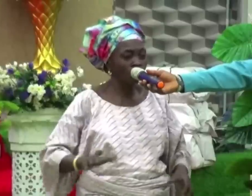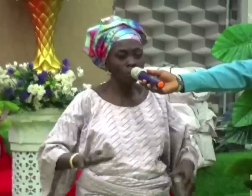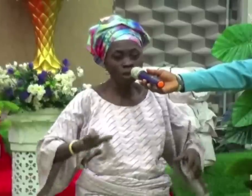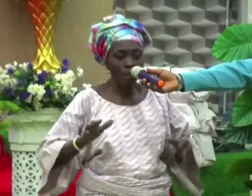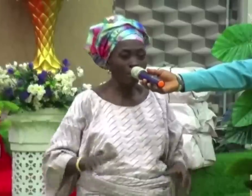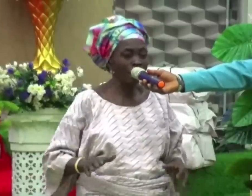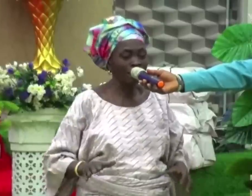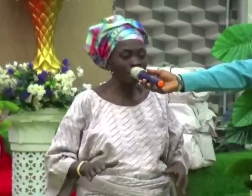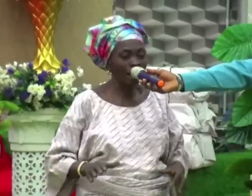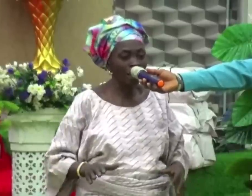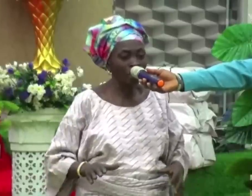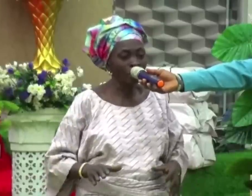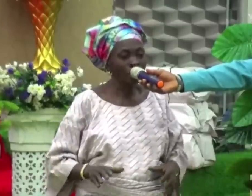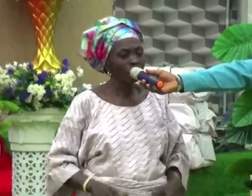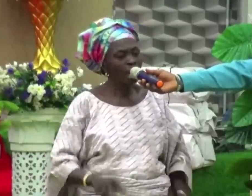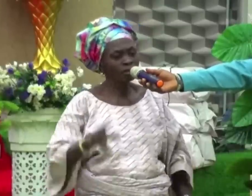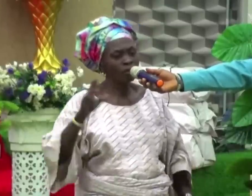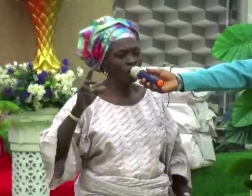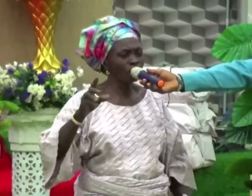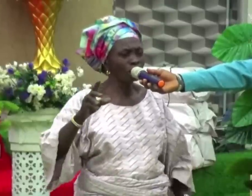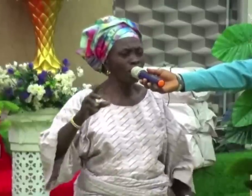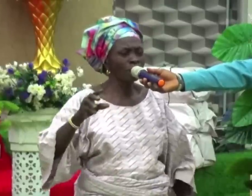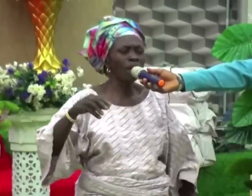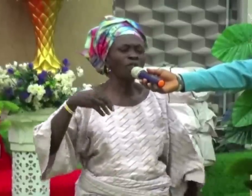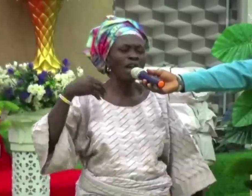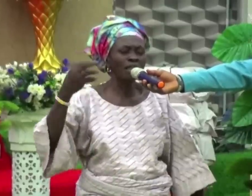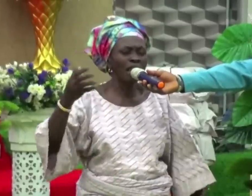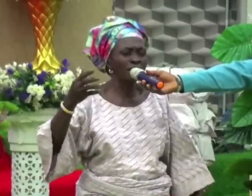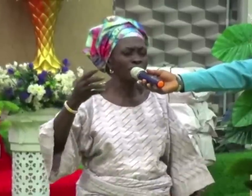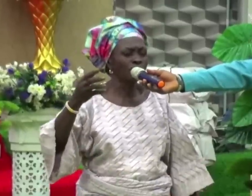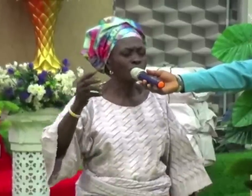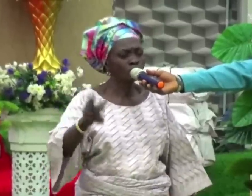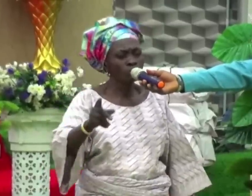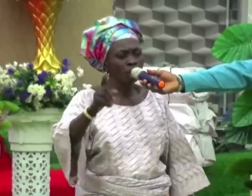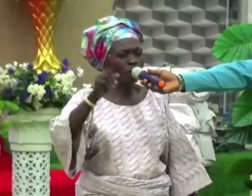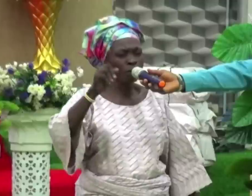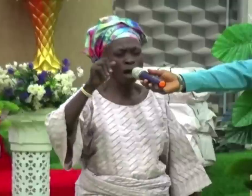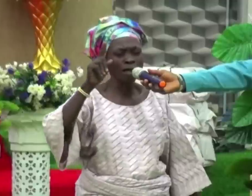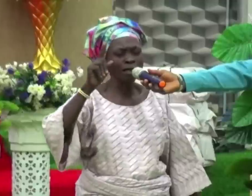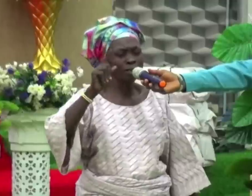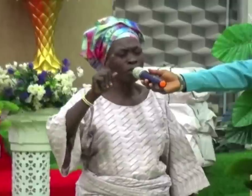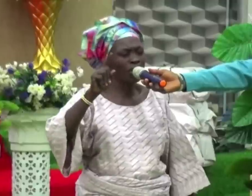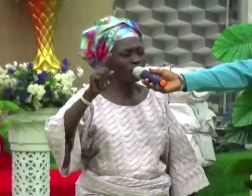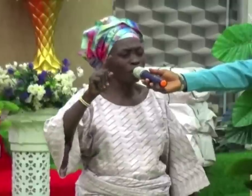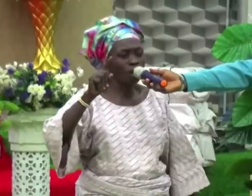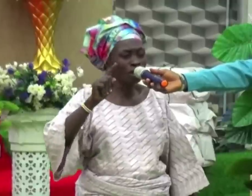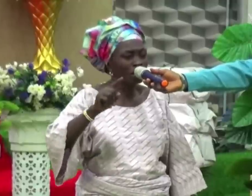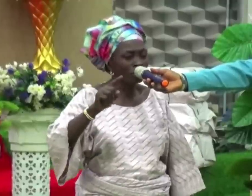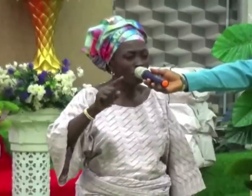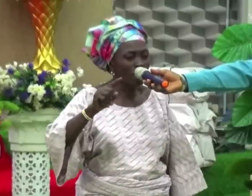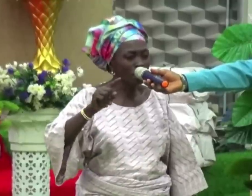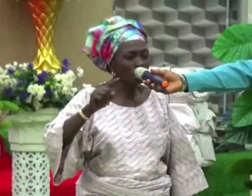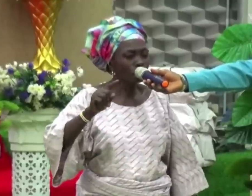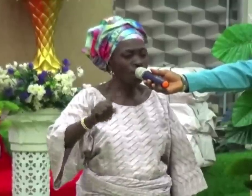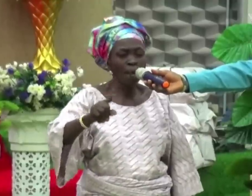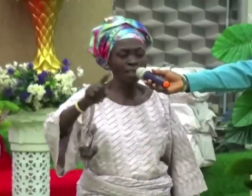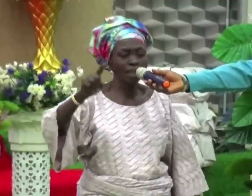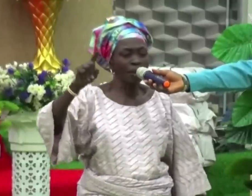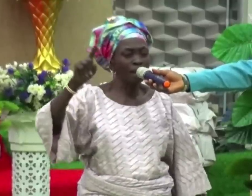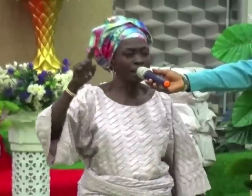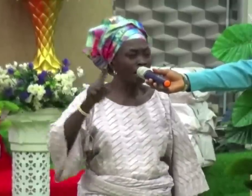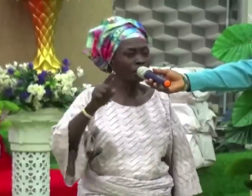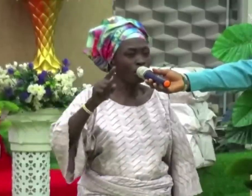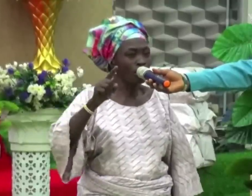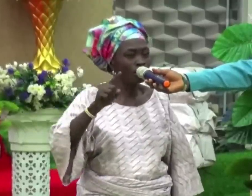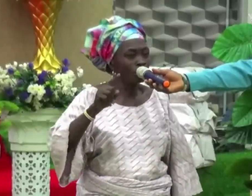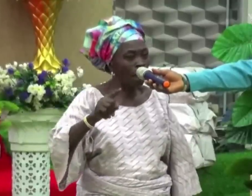ijo ti mo ti permanent ara mi ma so fo Olorun pe emi na fe leri sugbon koko eri ti mo fe koko ni ni wipe to ba ti le ba